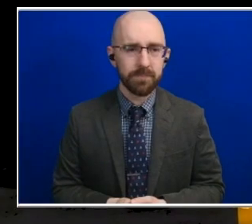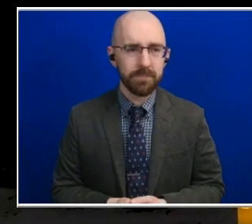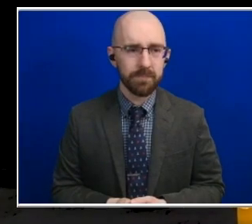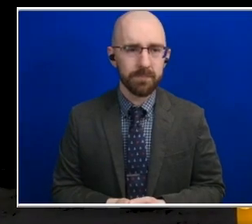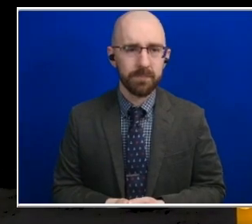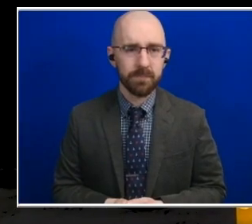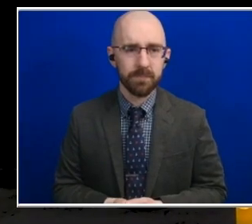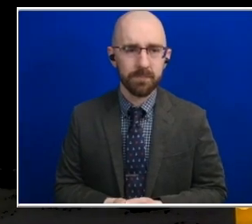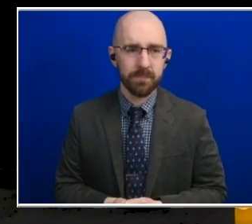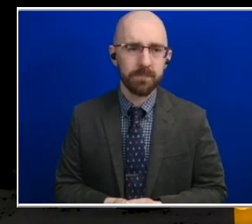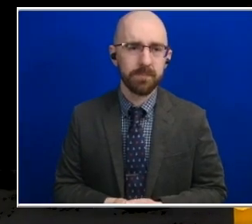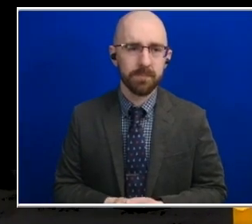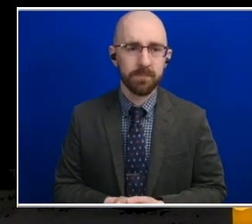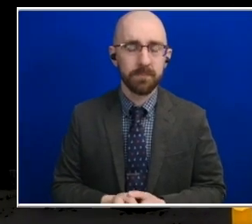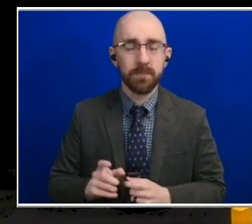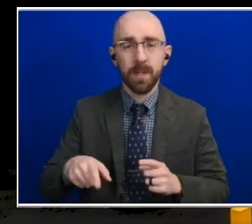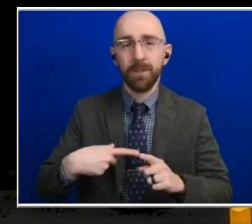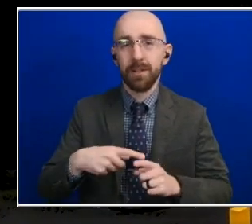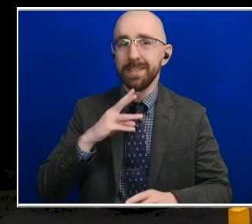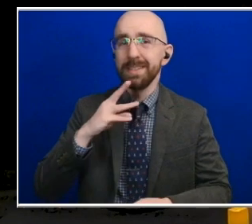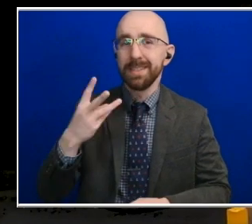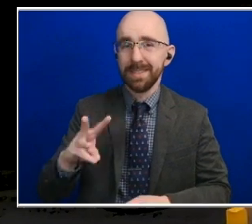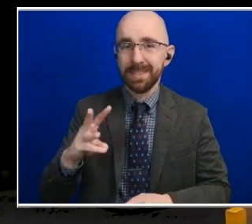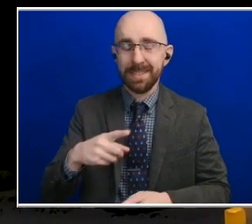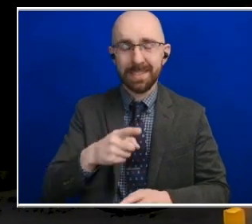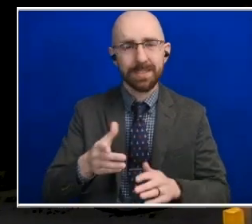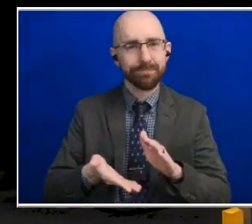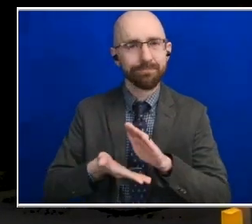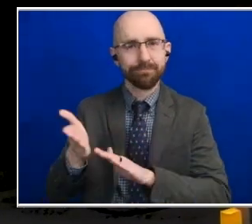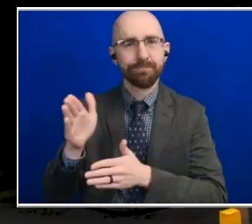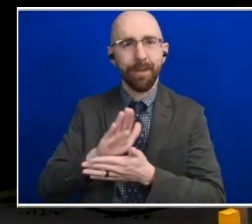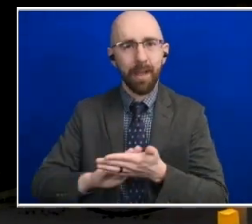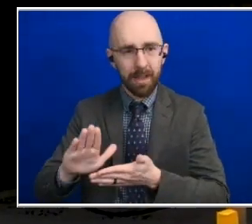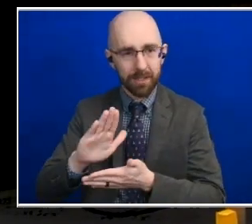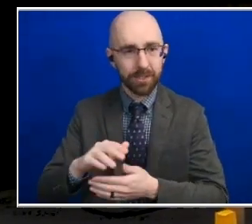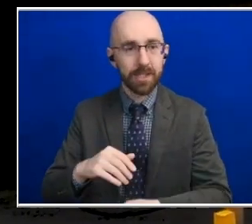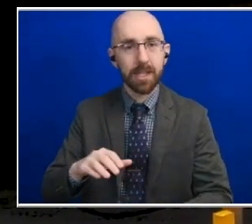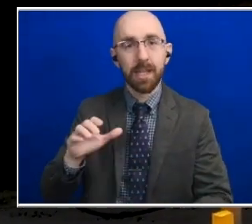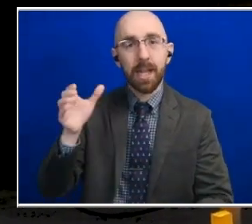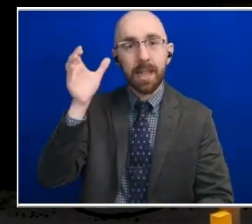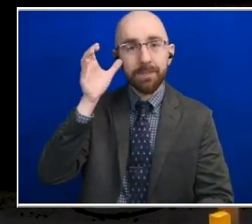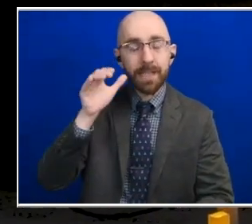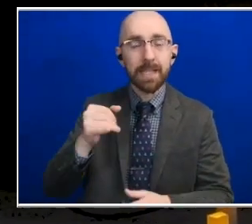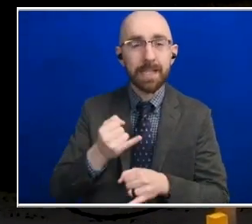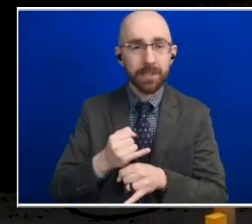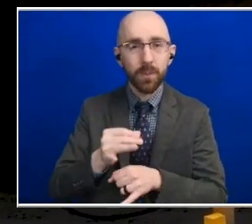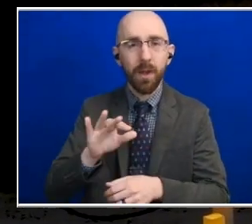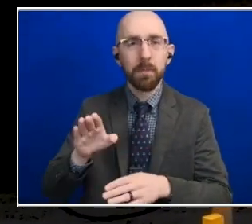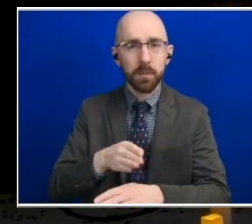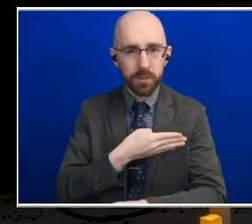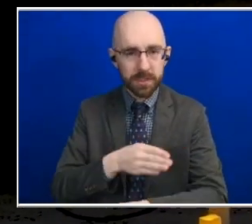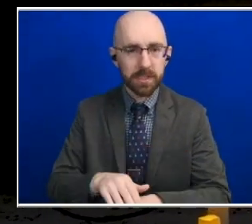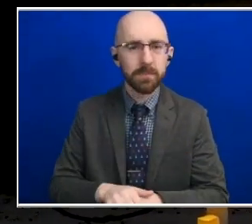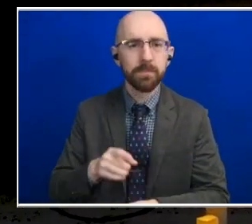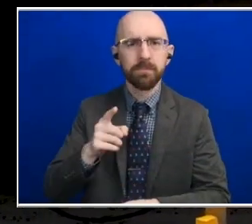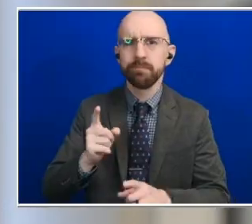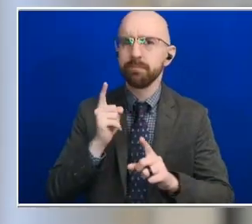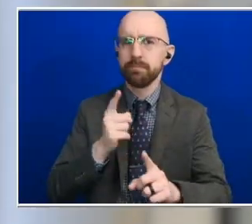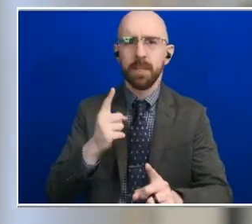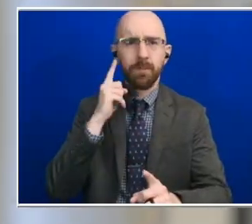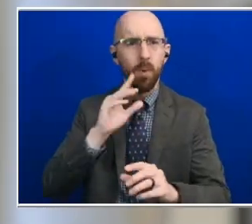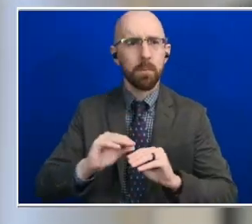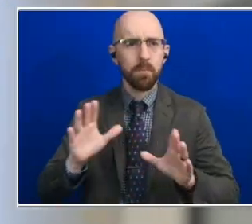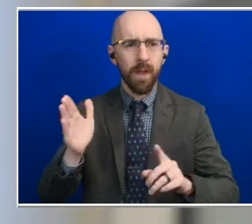By 16, Joshua was off to college, the Cleveland Institute of Music, destined for a bright future in